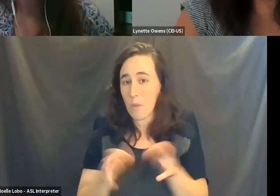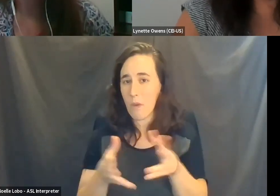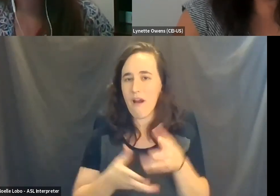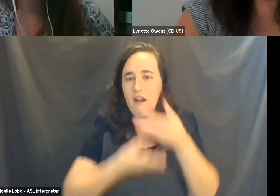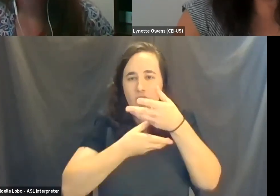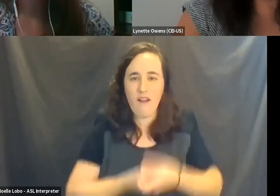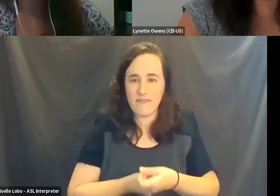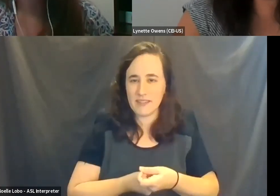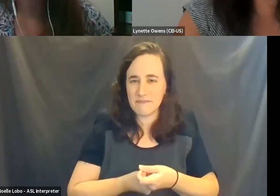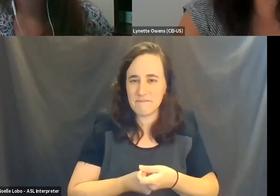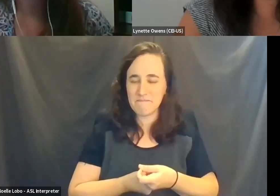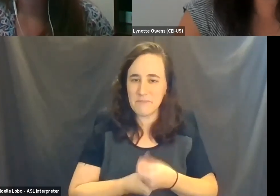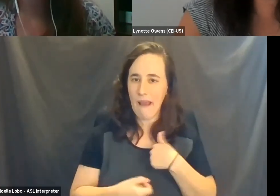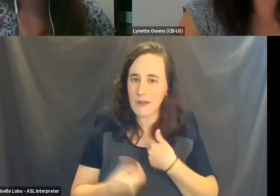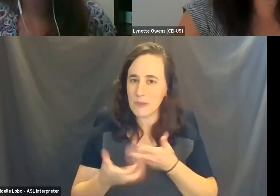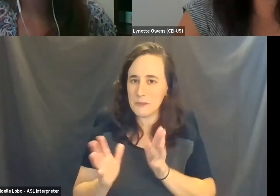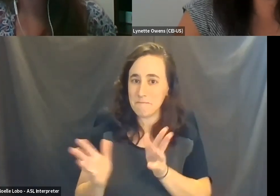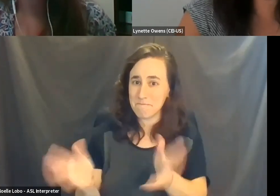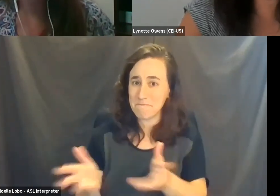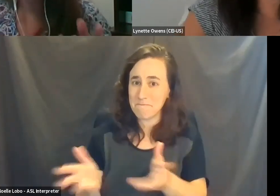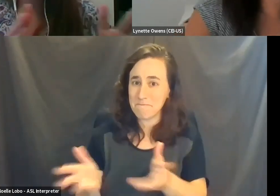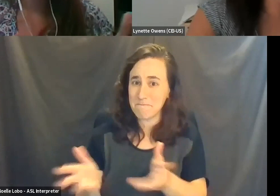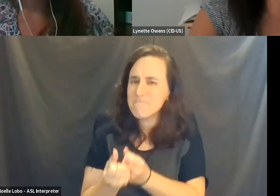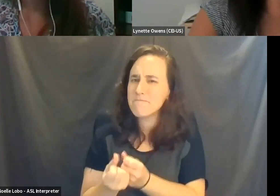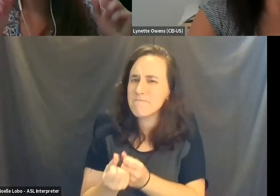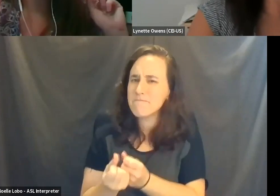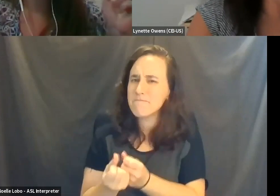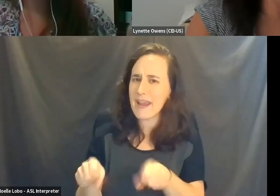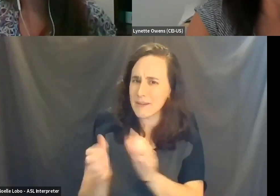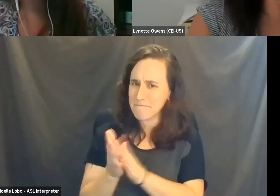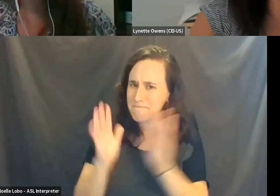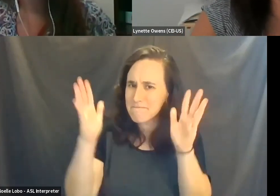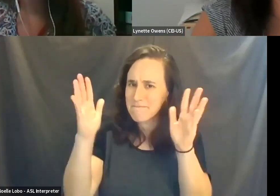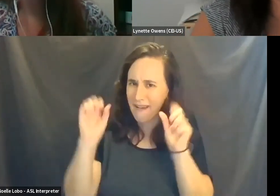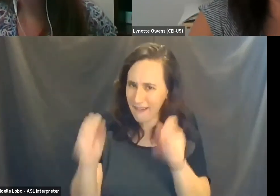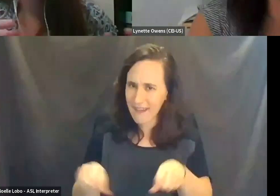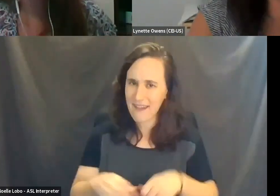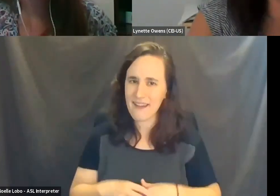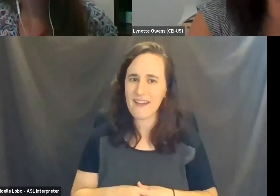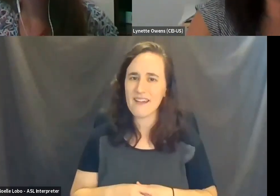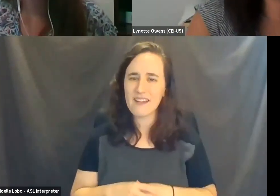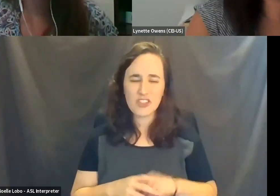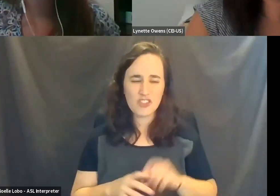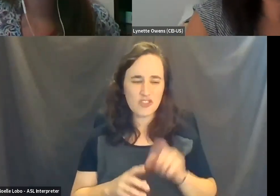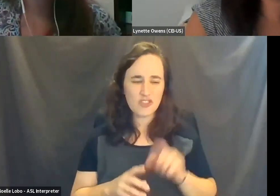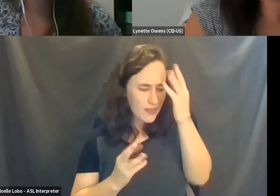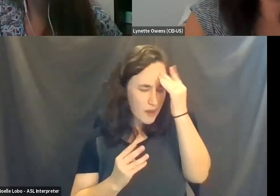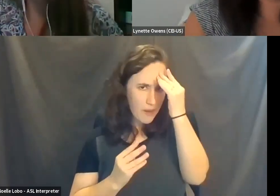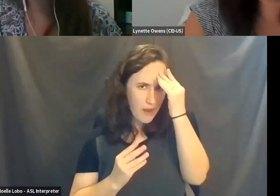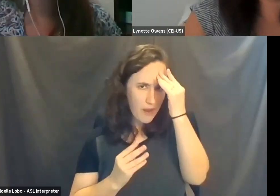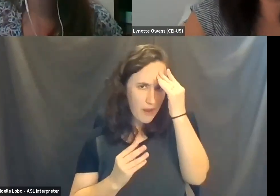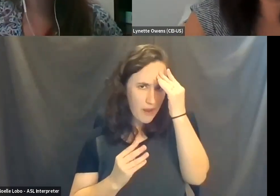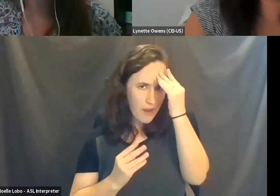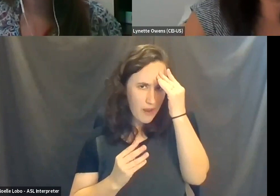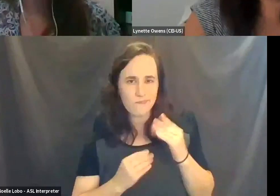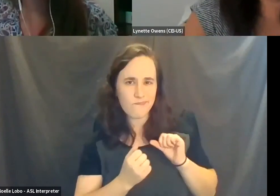to like boost confidence. Like, yeah, you can figure it out. Just ask yourself these questions when you're approaching this